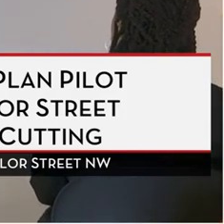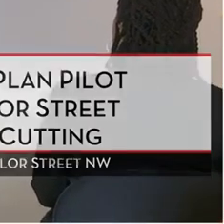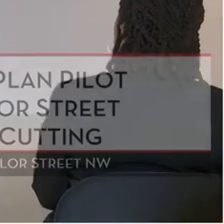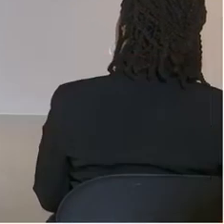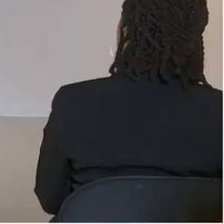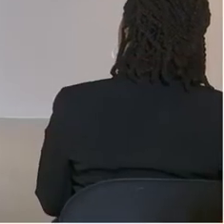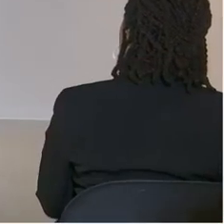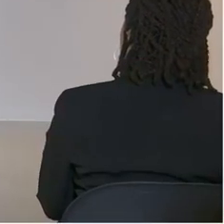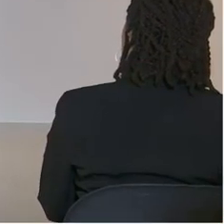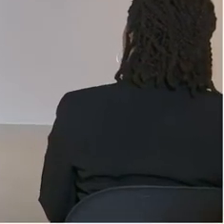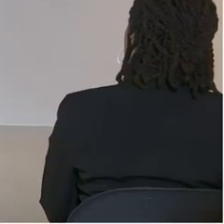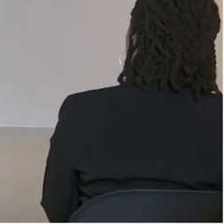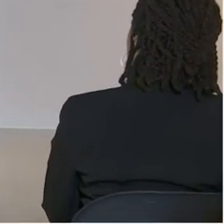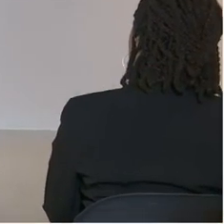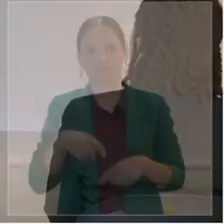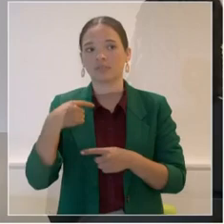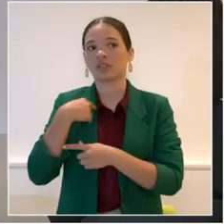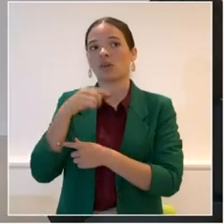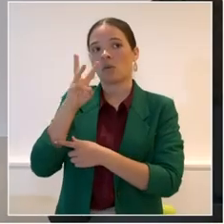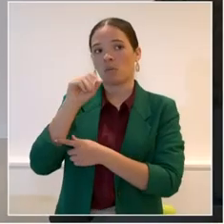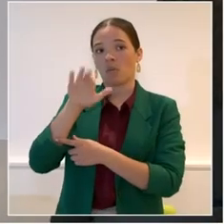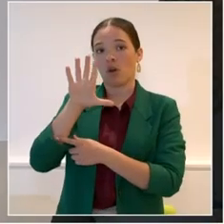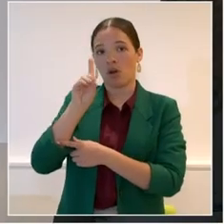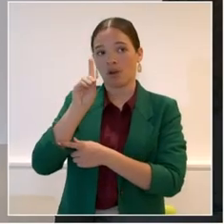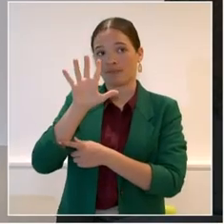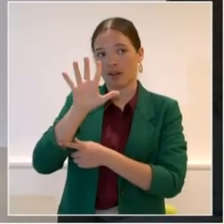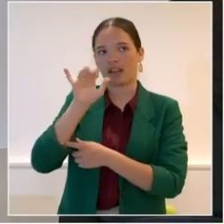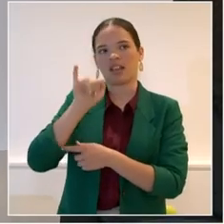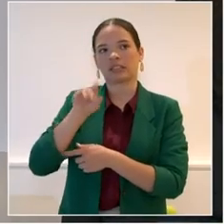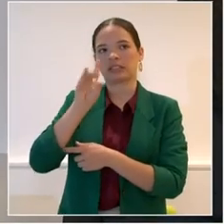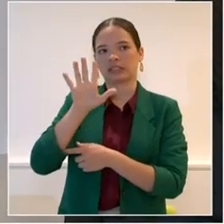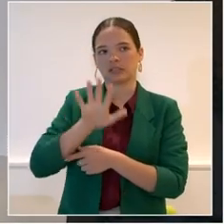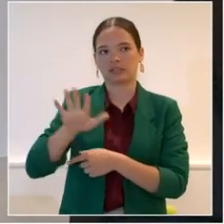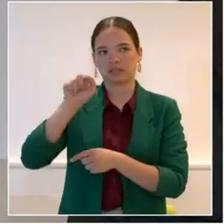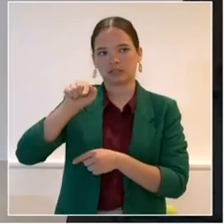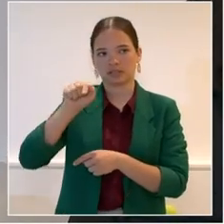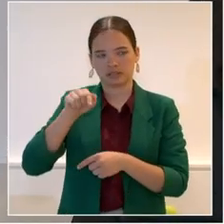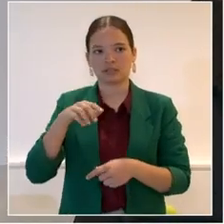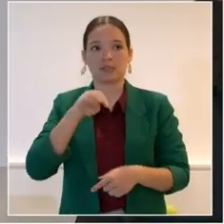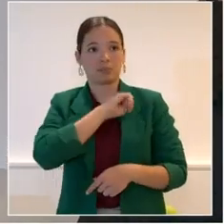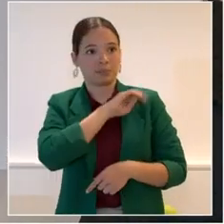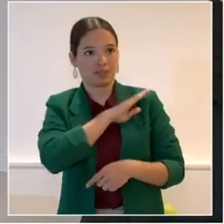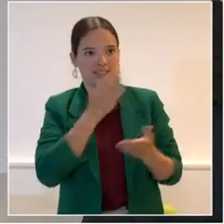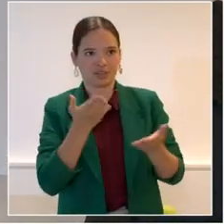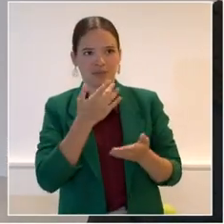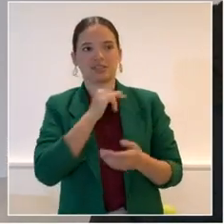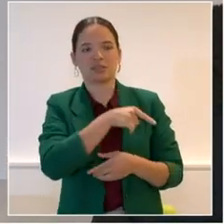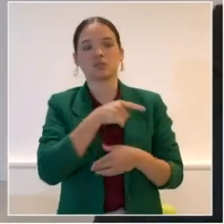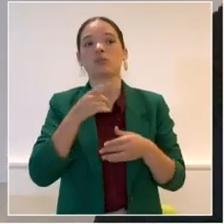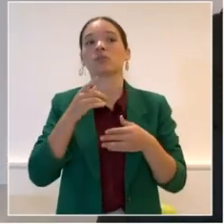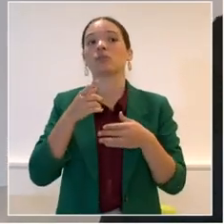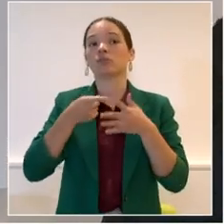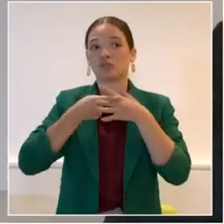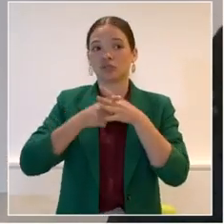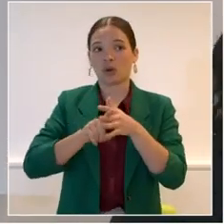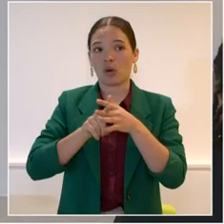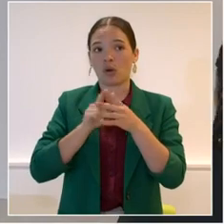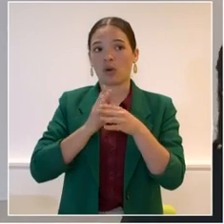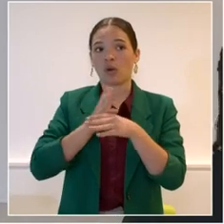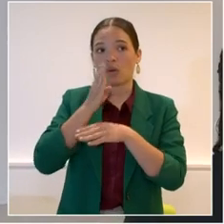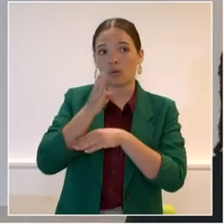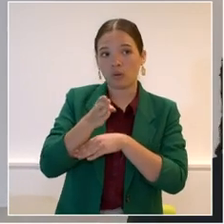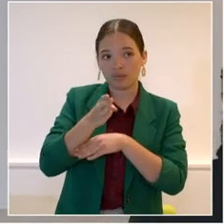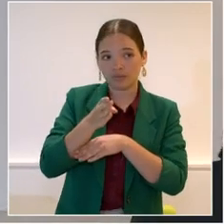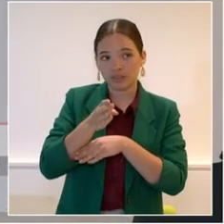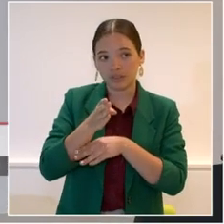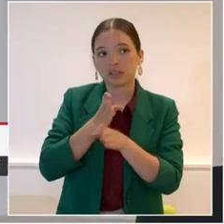am excited to join Mayor Bowser for the launch of the DC Career Map pilot program. I found myself facing